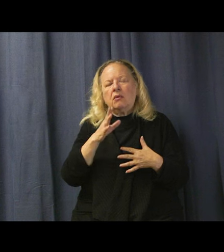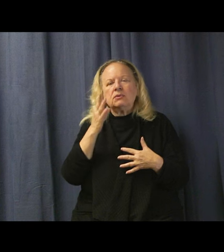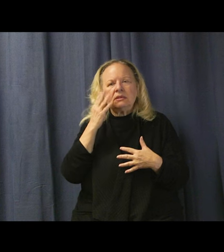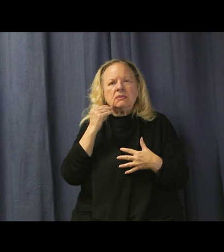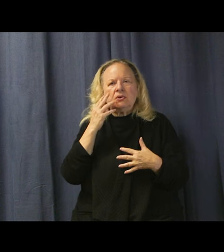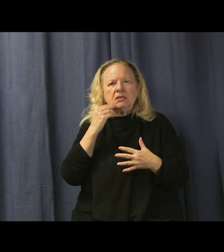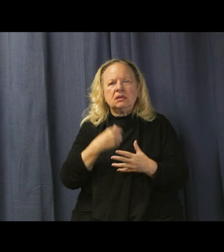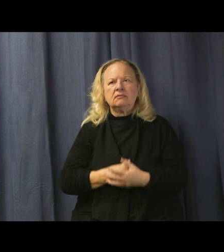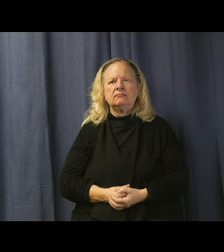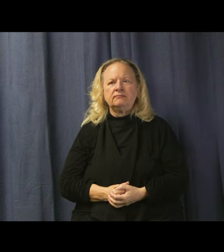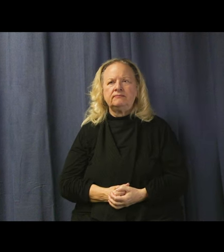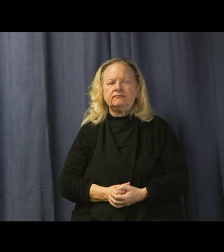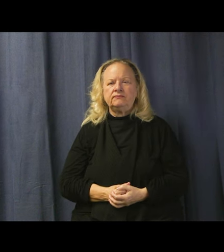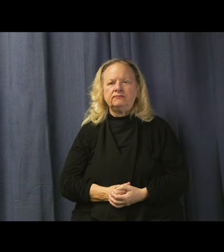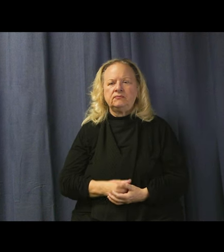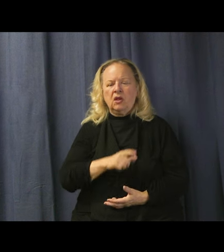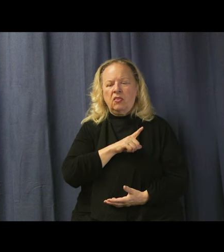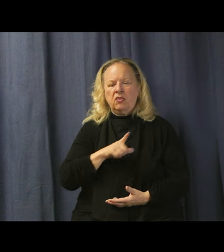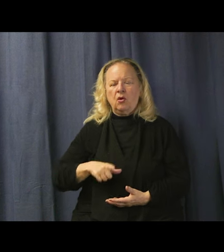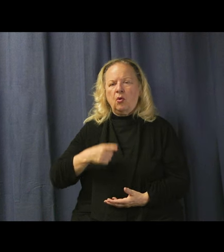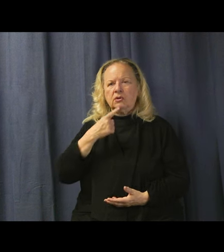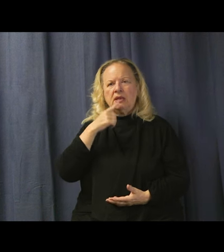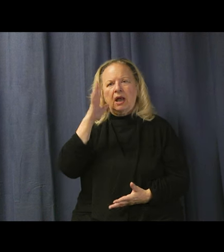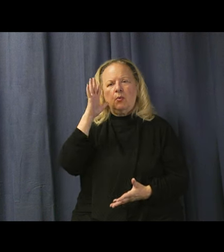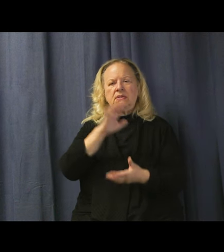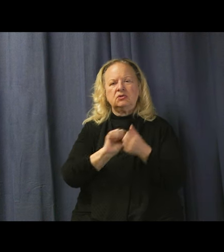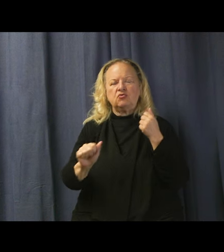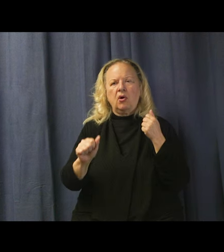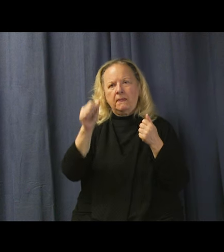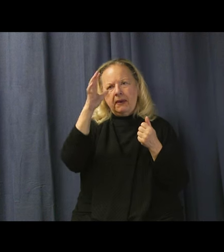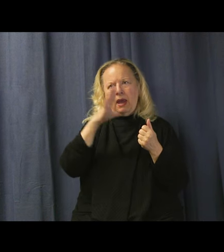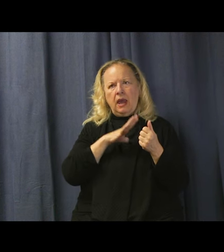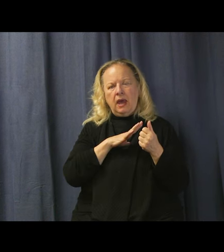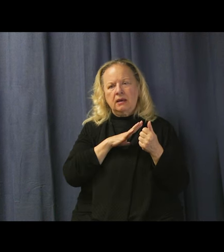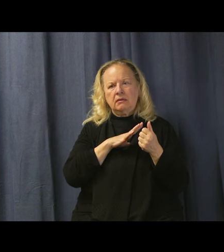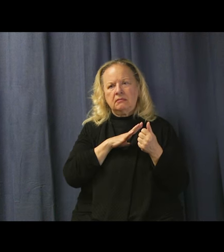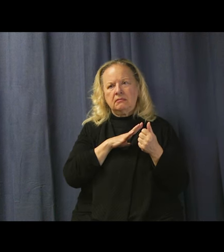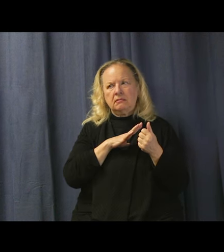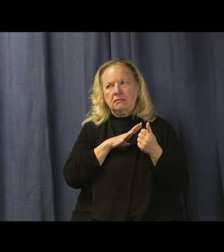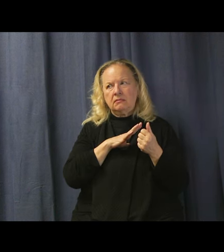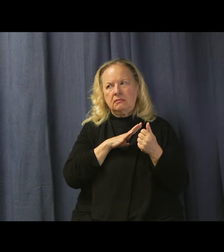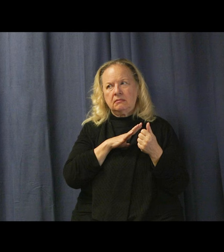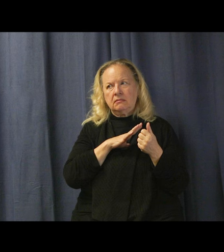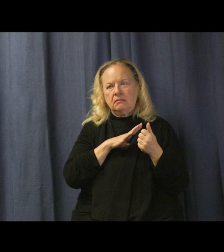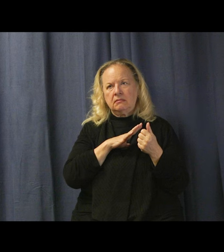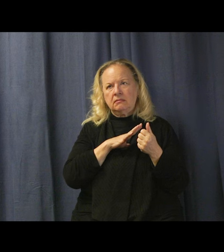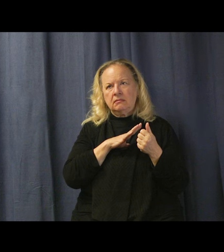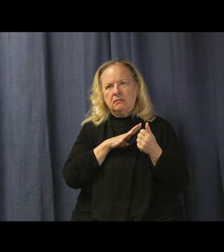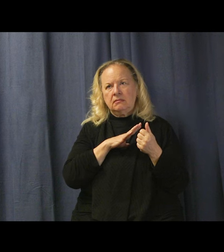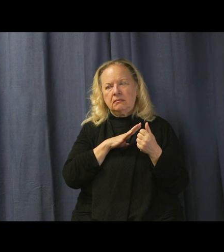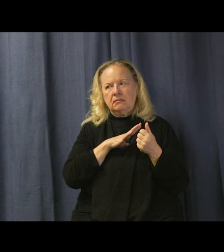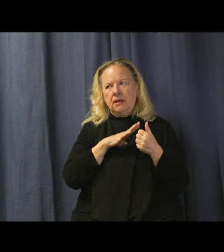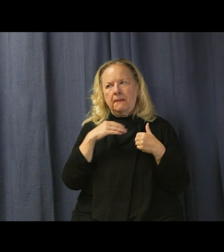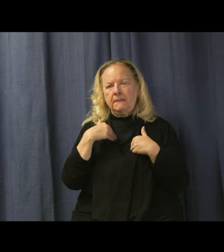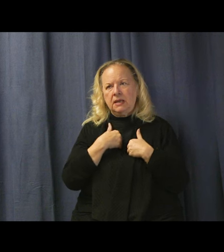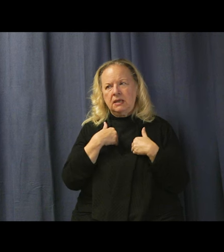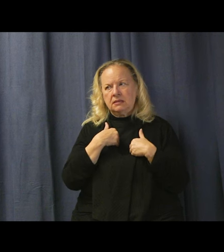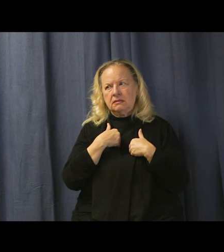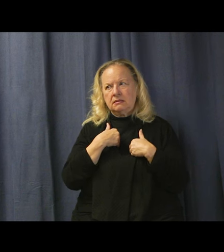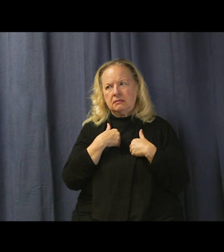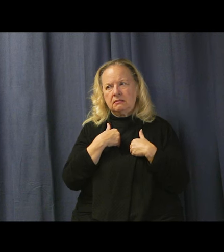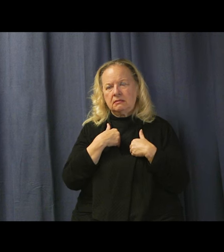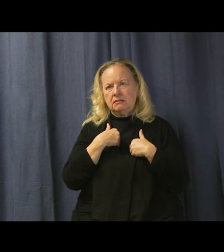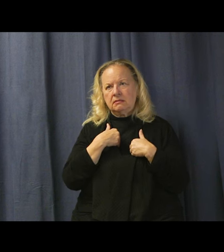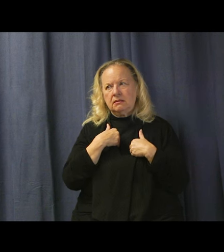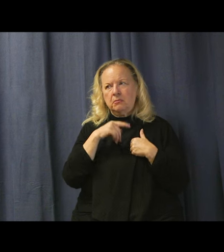experiencing. And the Lord said, I'm going to destroy man whom I created from the face of the earth, both man. But look at this. And beast, the creeping thing,